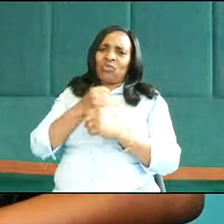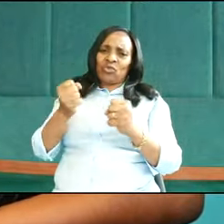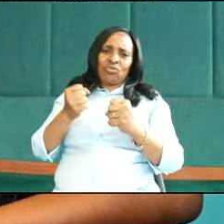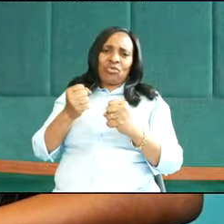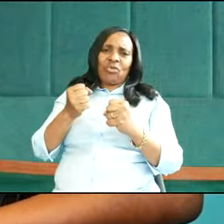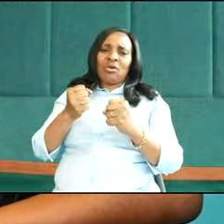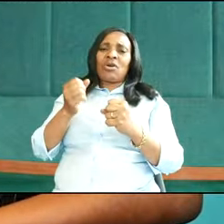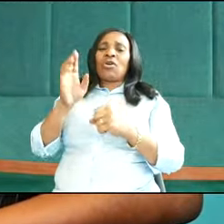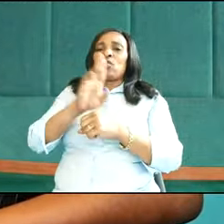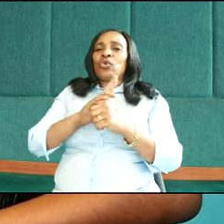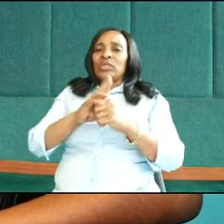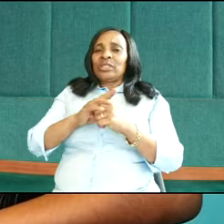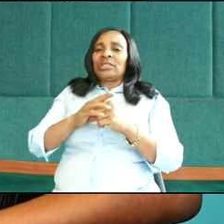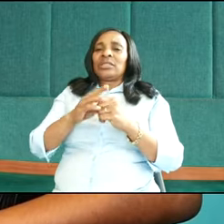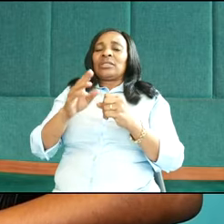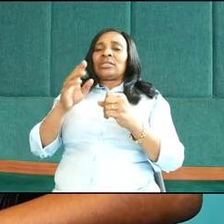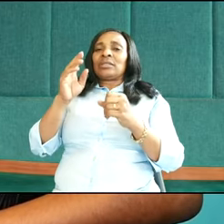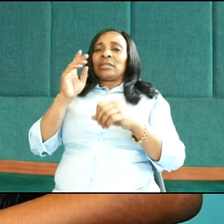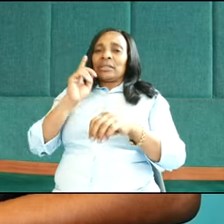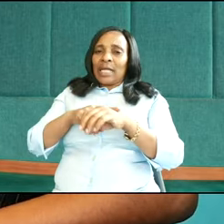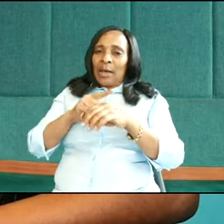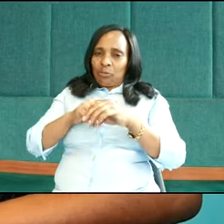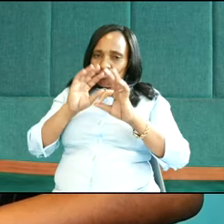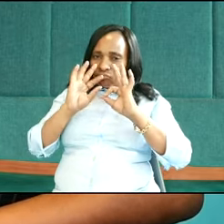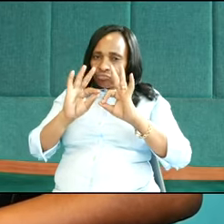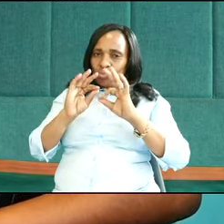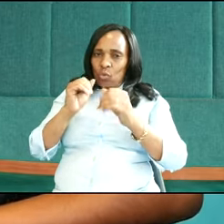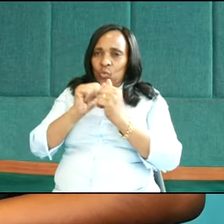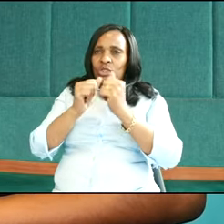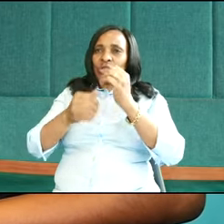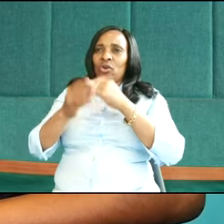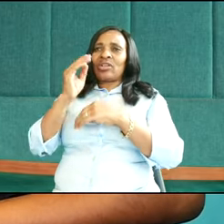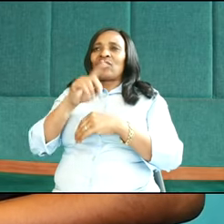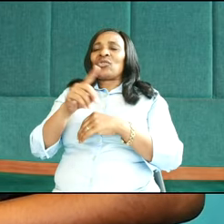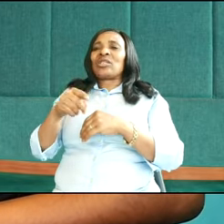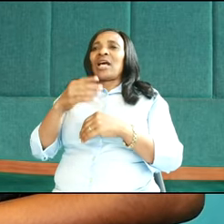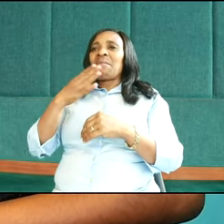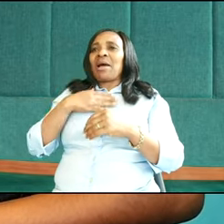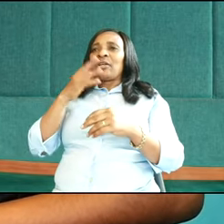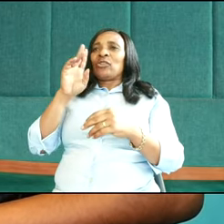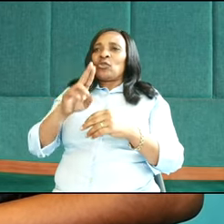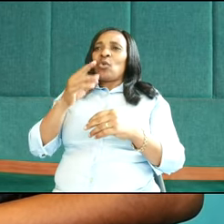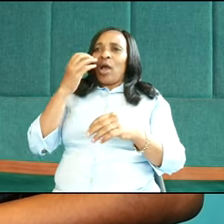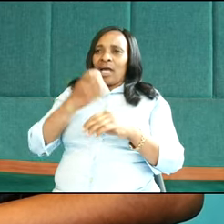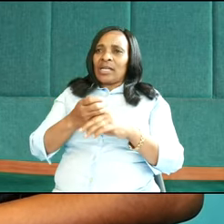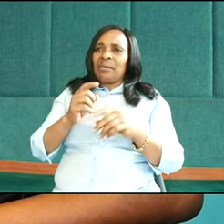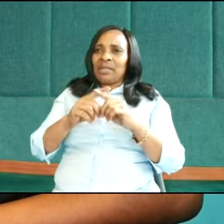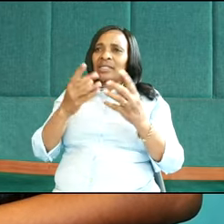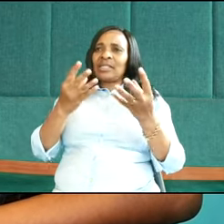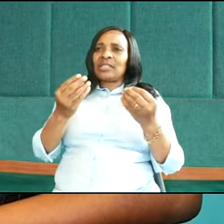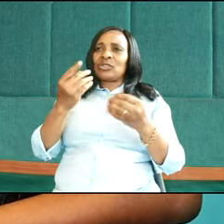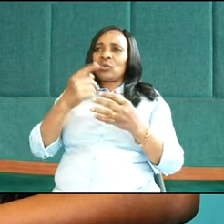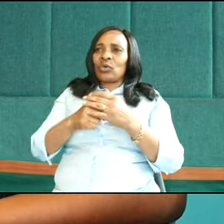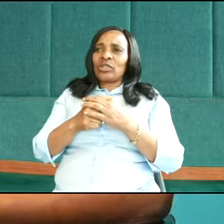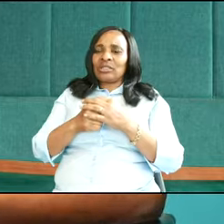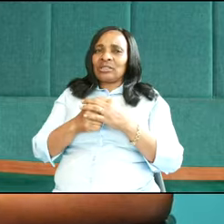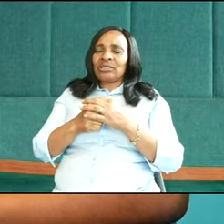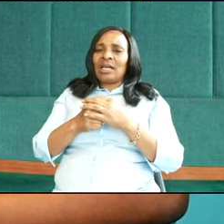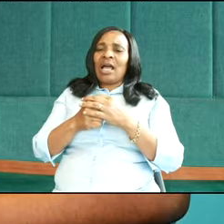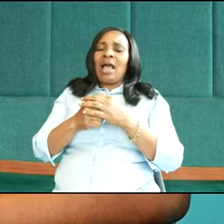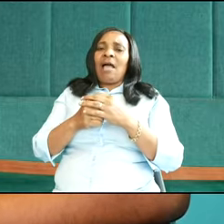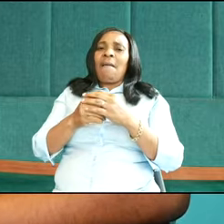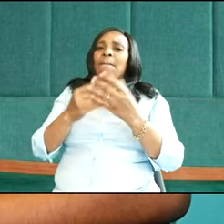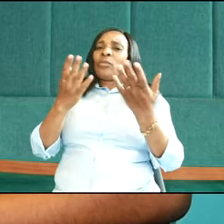also spending adequate time with God. So for me, those are my two hardest. And my easiest would be refraining from